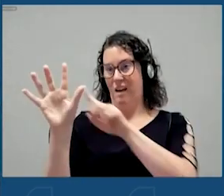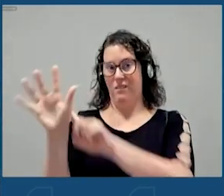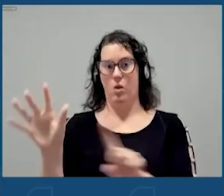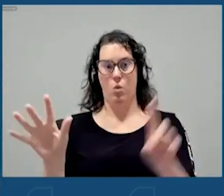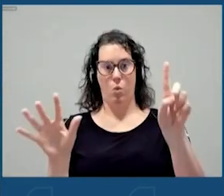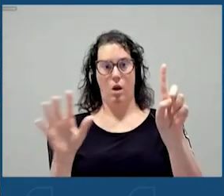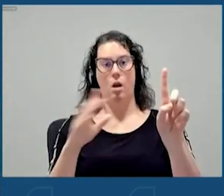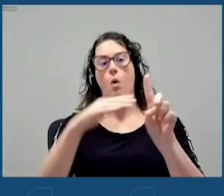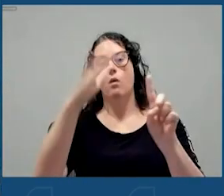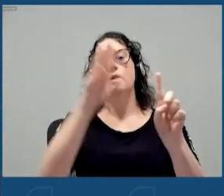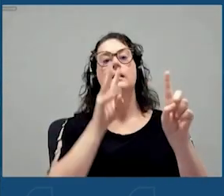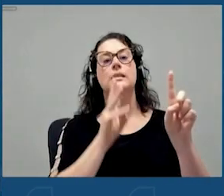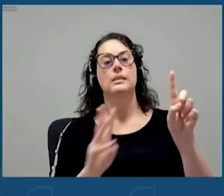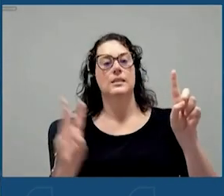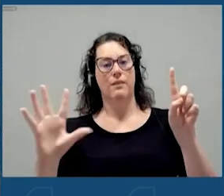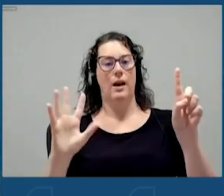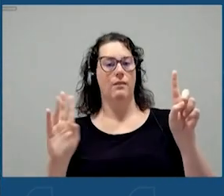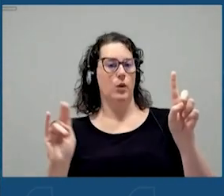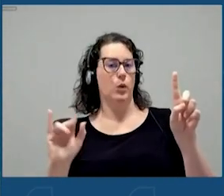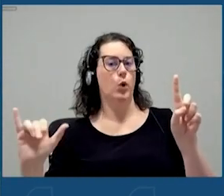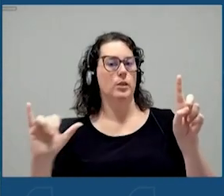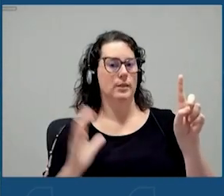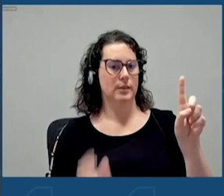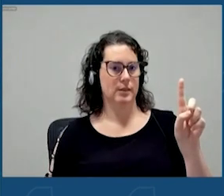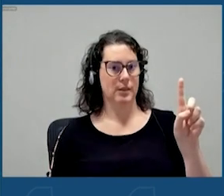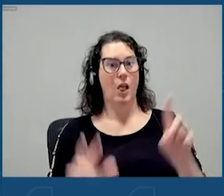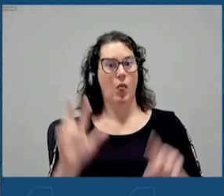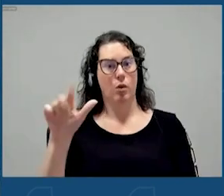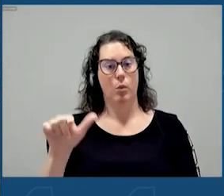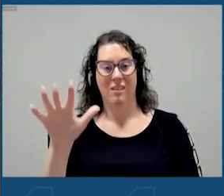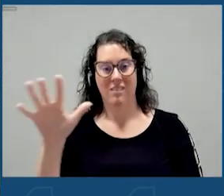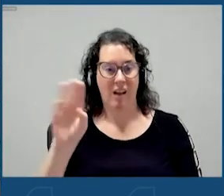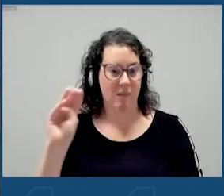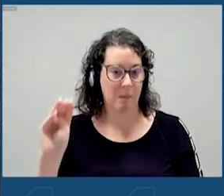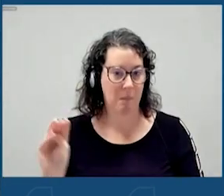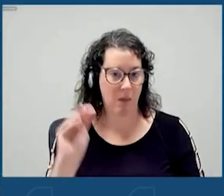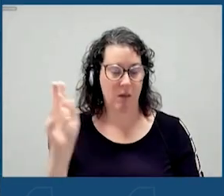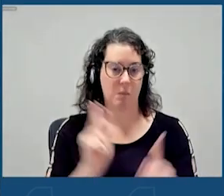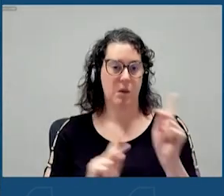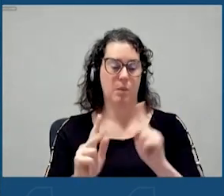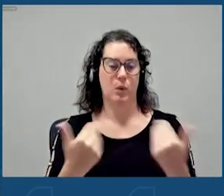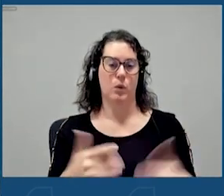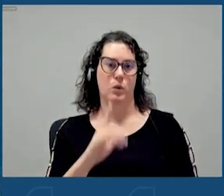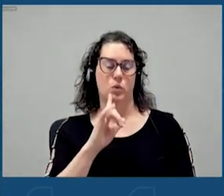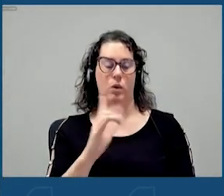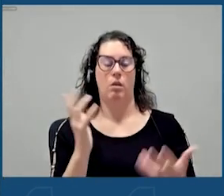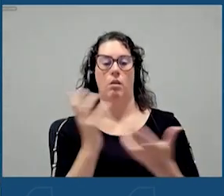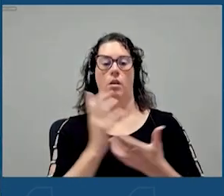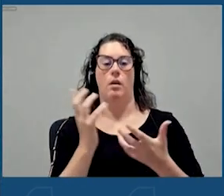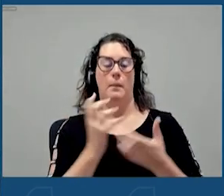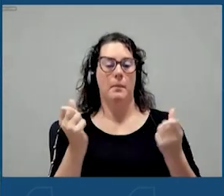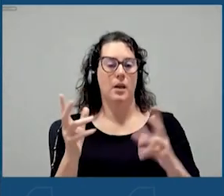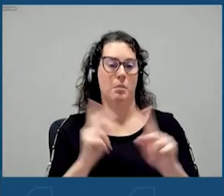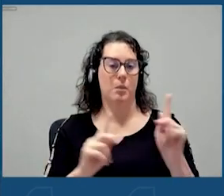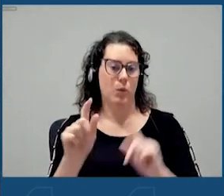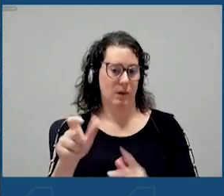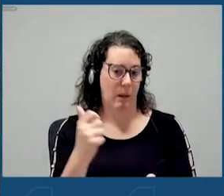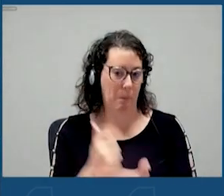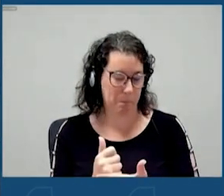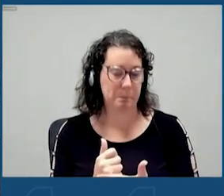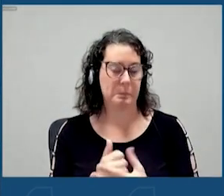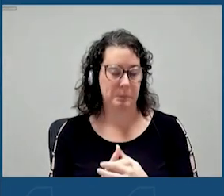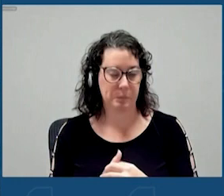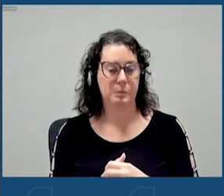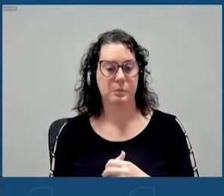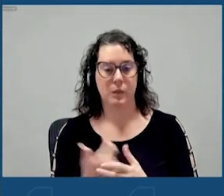65. And that's 3.5 million people. That's extraordinary. That's a lot of people who need help. And we are